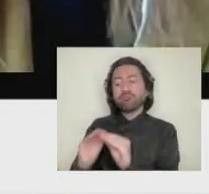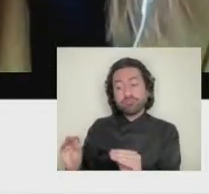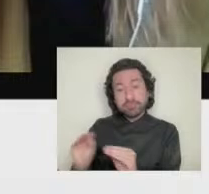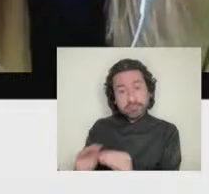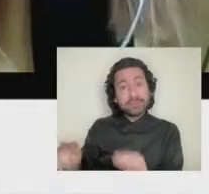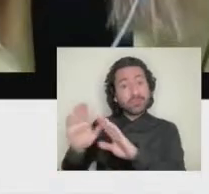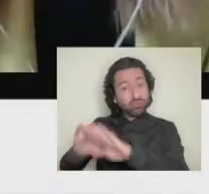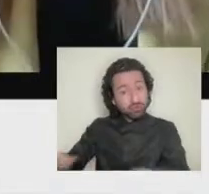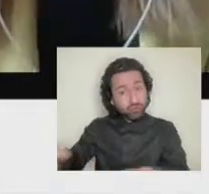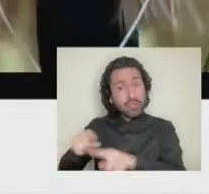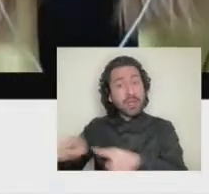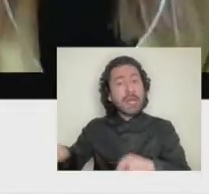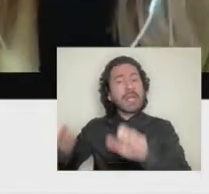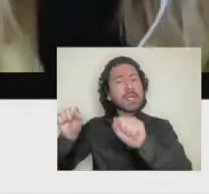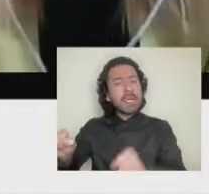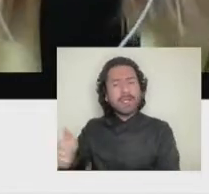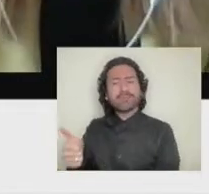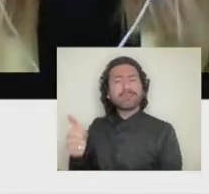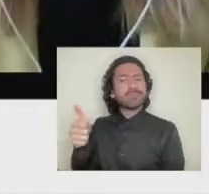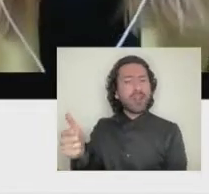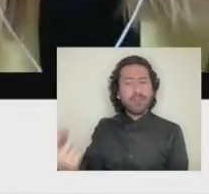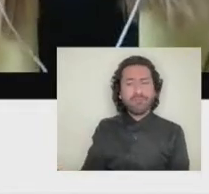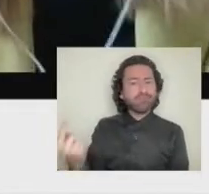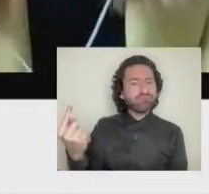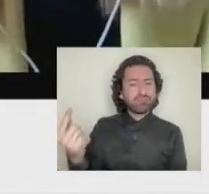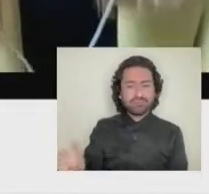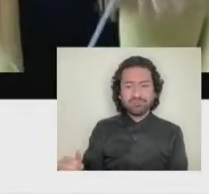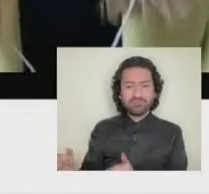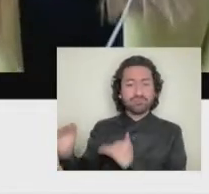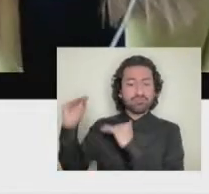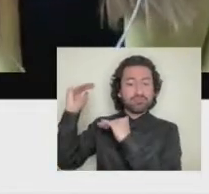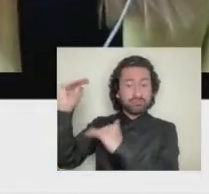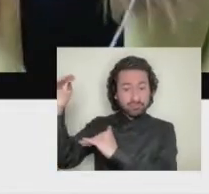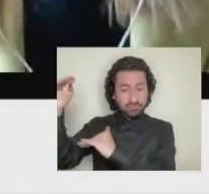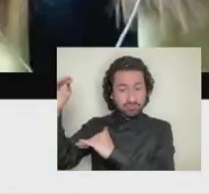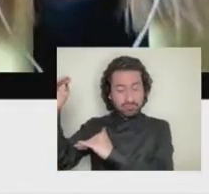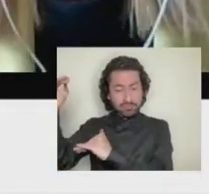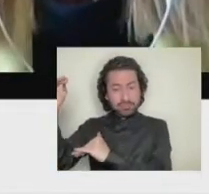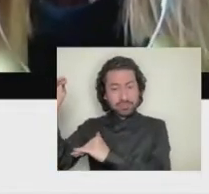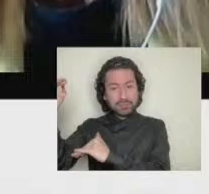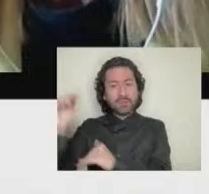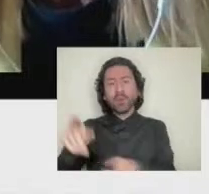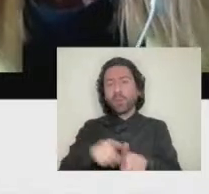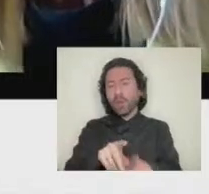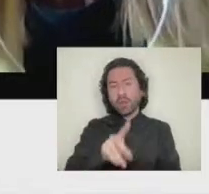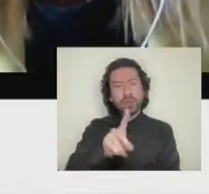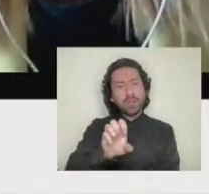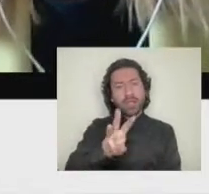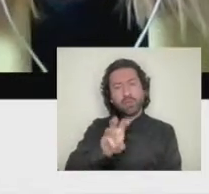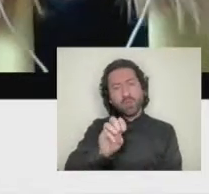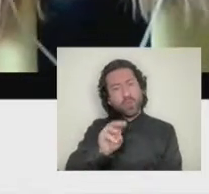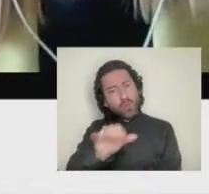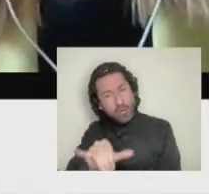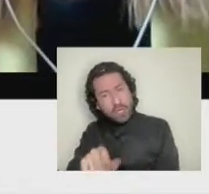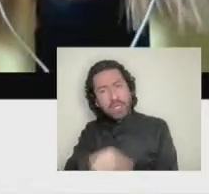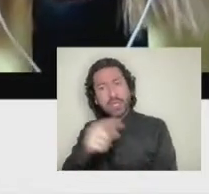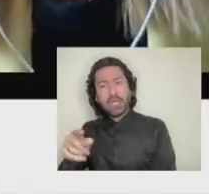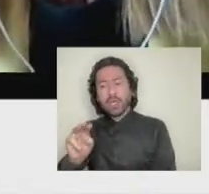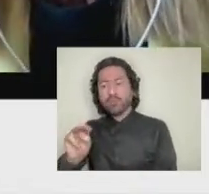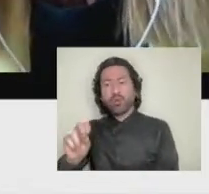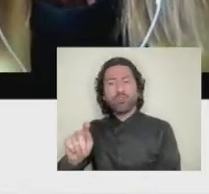reserve time and space in order to train for autonomy. There Utopia of Dio